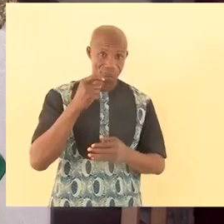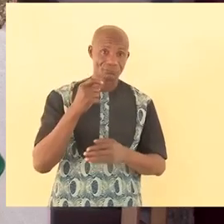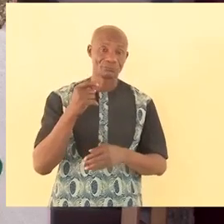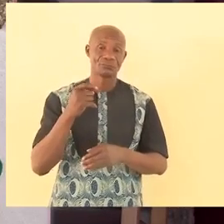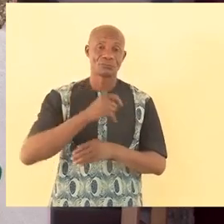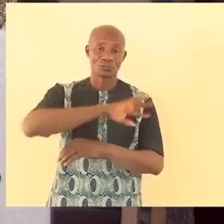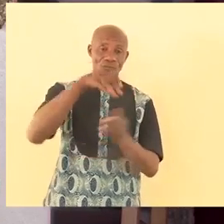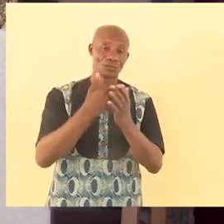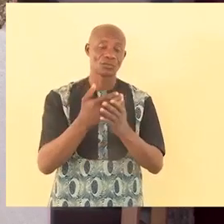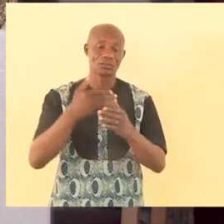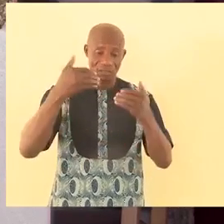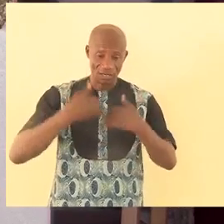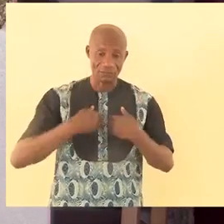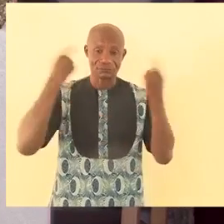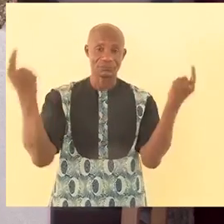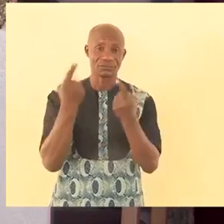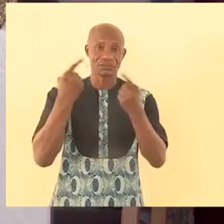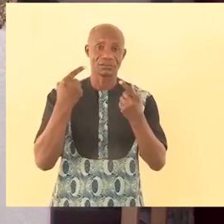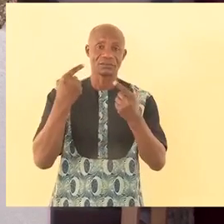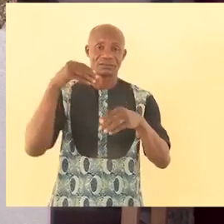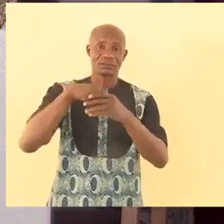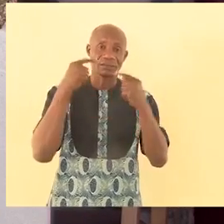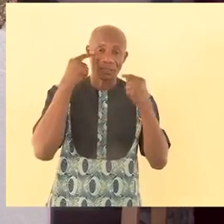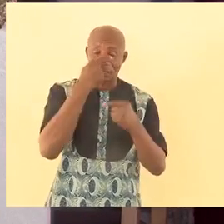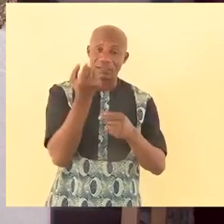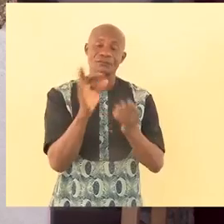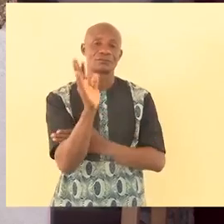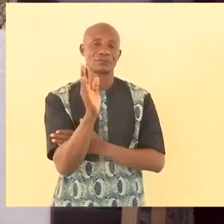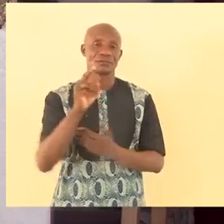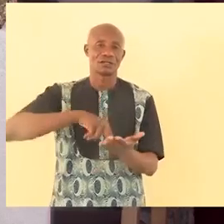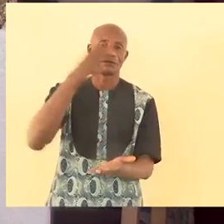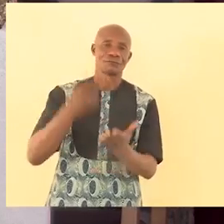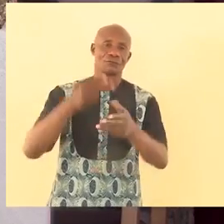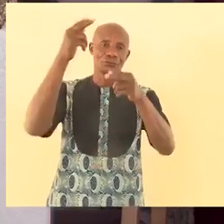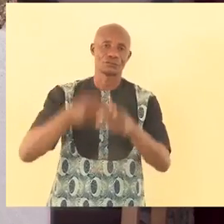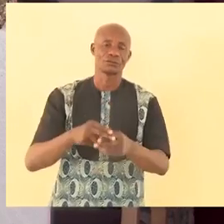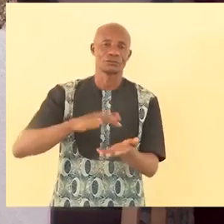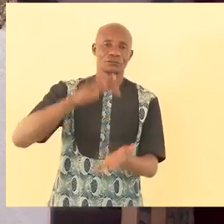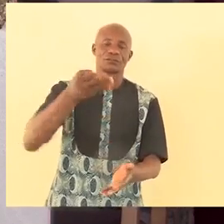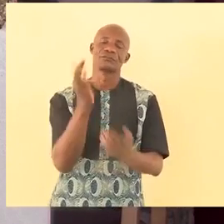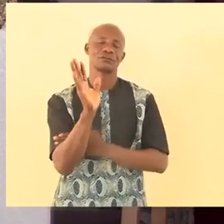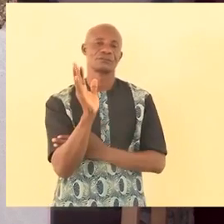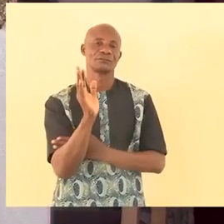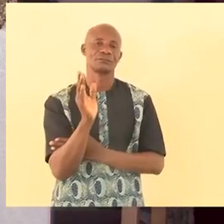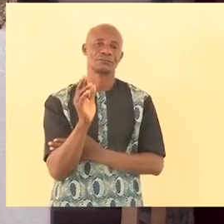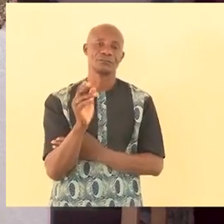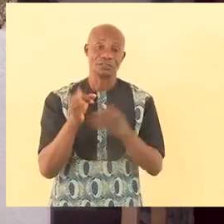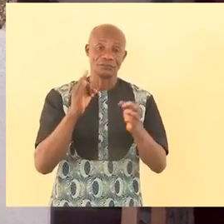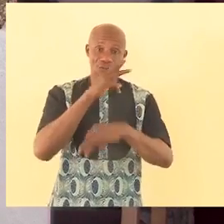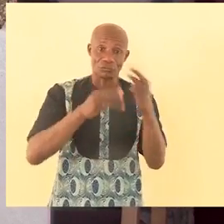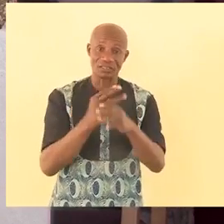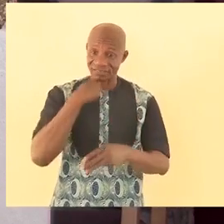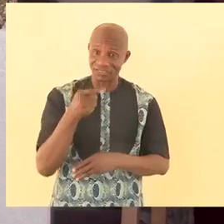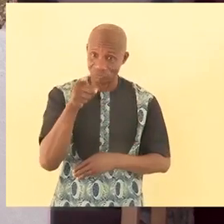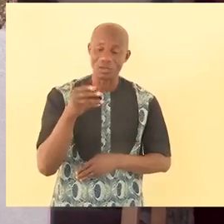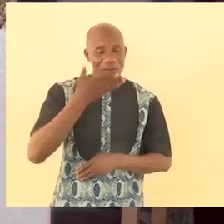Because all have sinned in the eyes of God, fallen short of God's glory. So when the world is saying you are